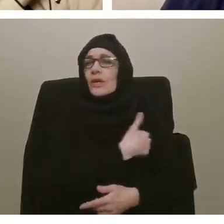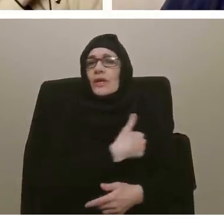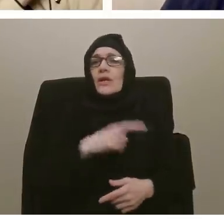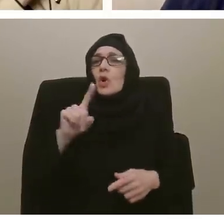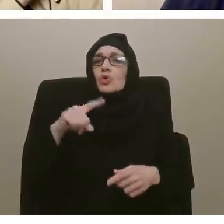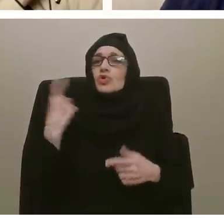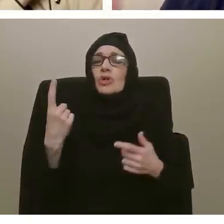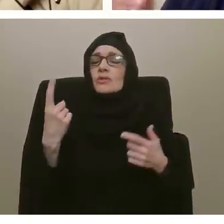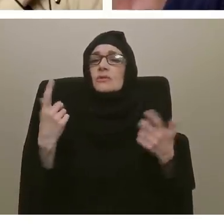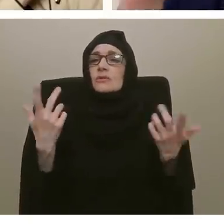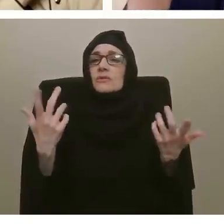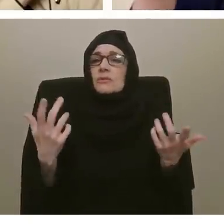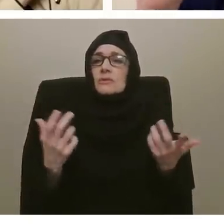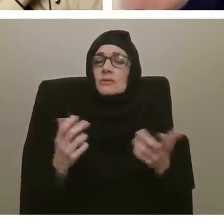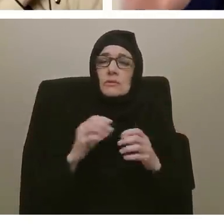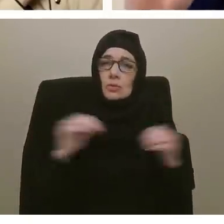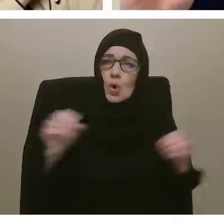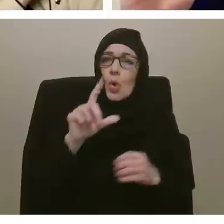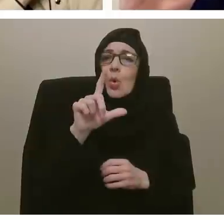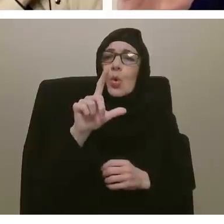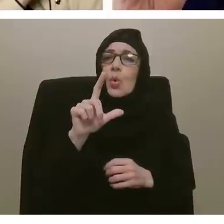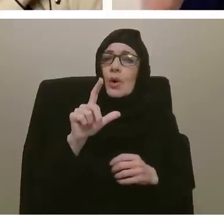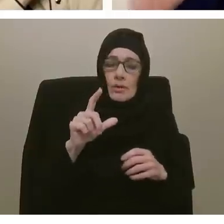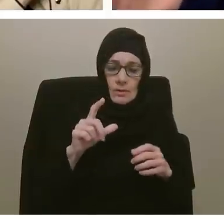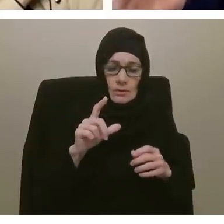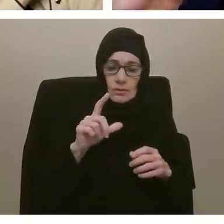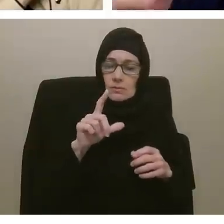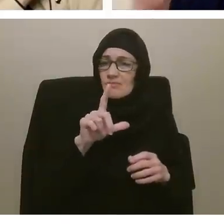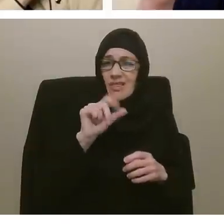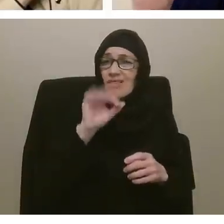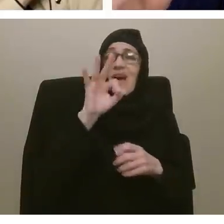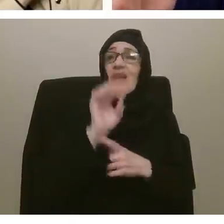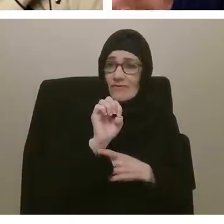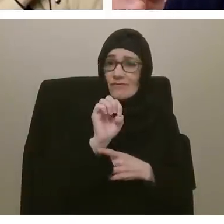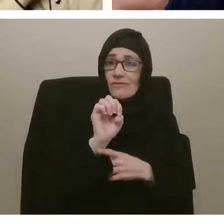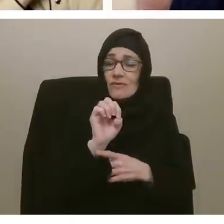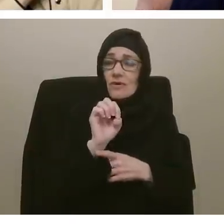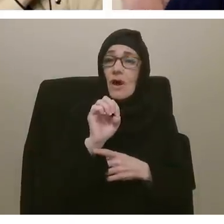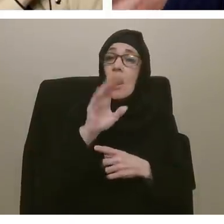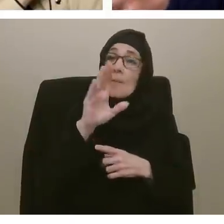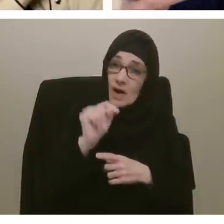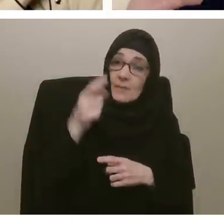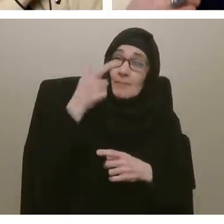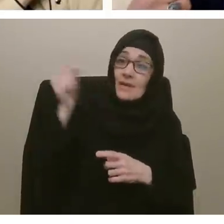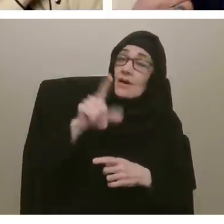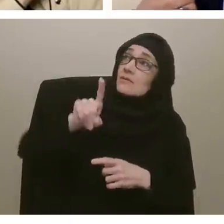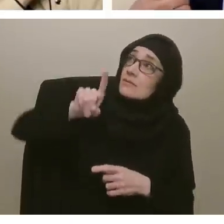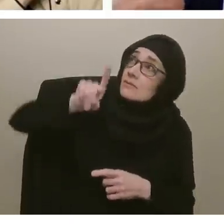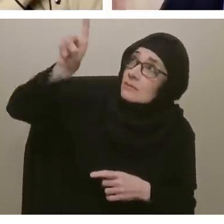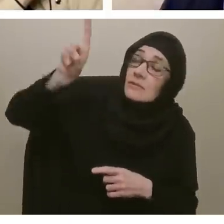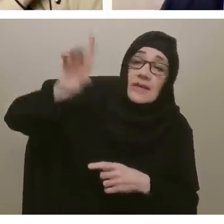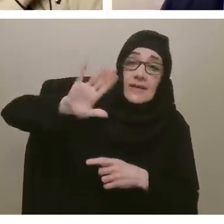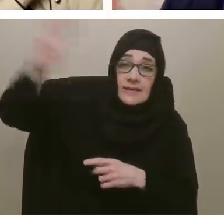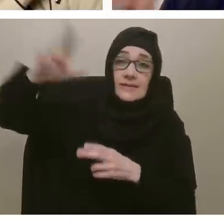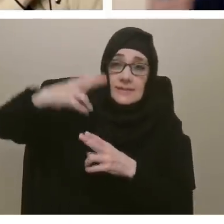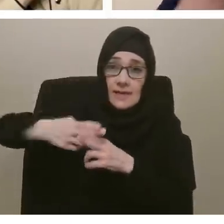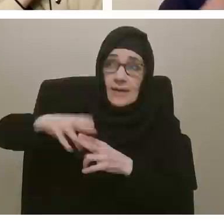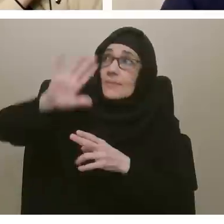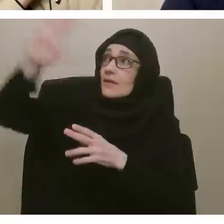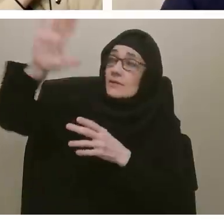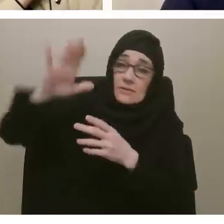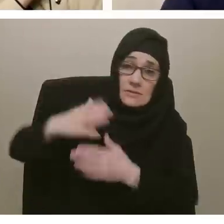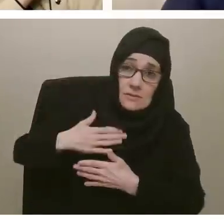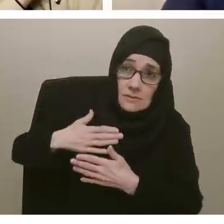has nothing in it. It is only billahi, by the spirit of Allah, by the aid of Allah, in the name of Allah, that we come to life. And so